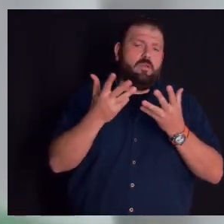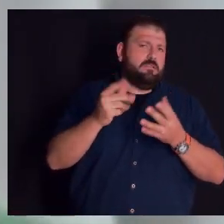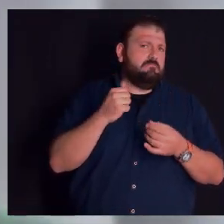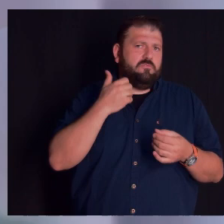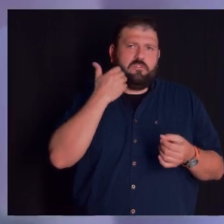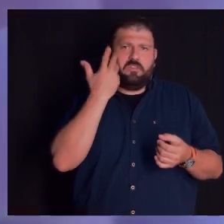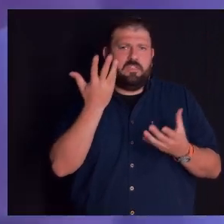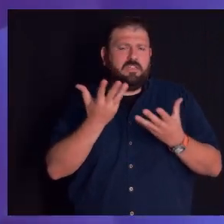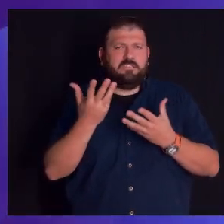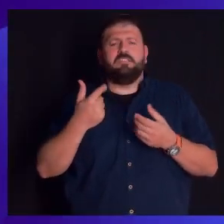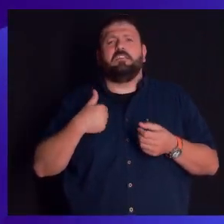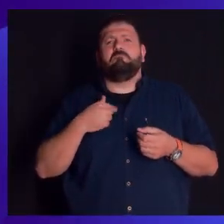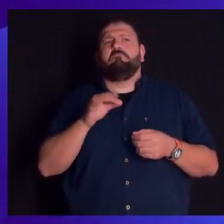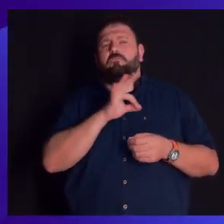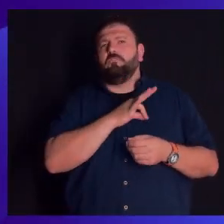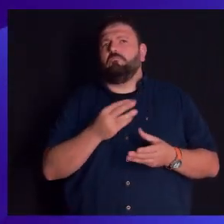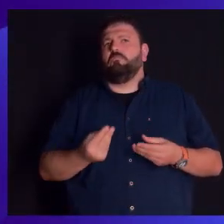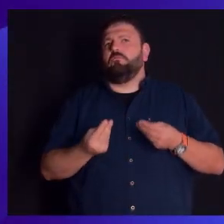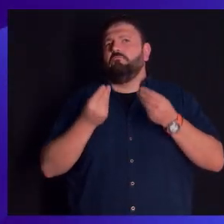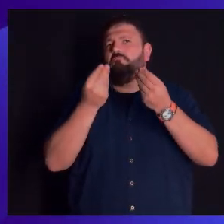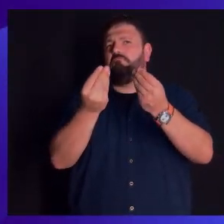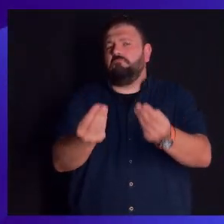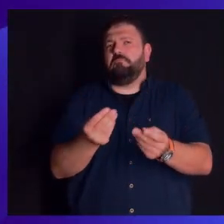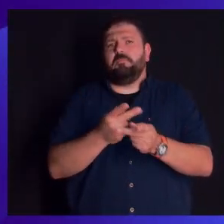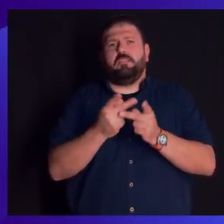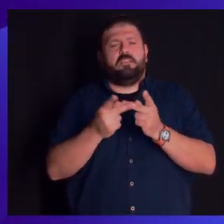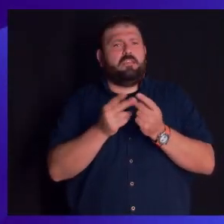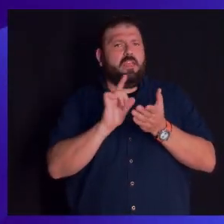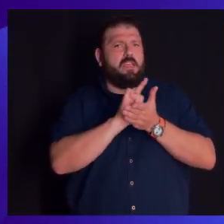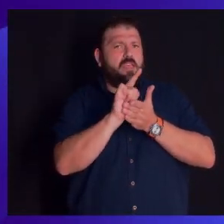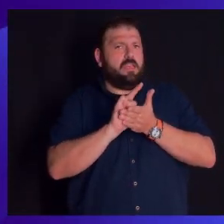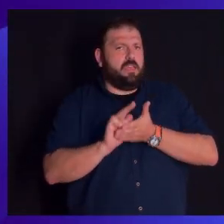and you do whatever you want to do with the product. I give it to you.